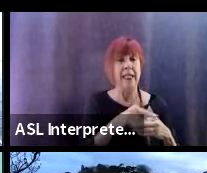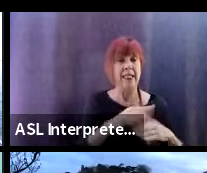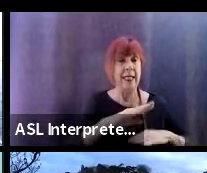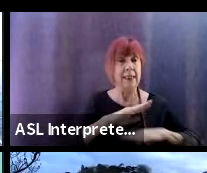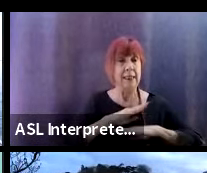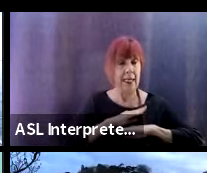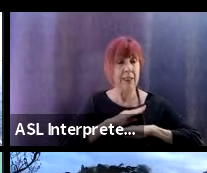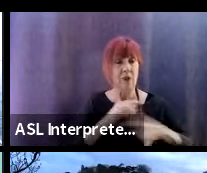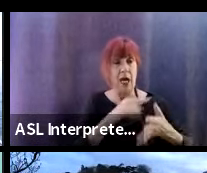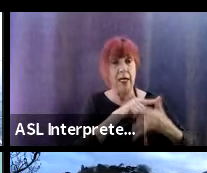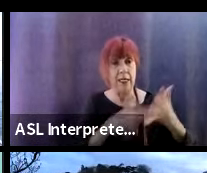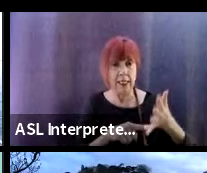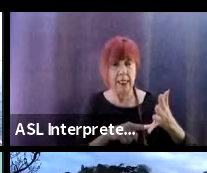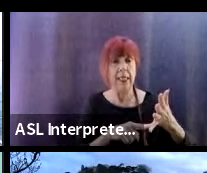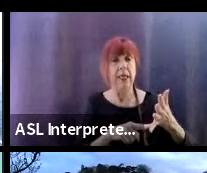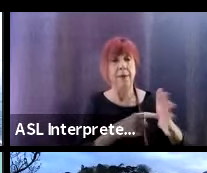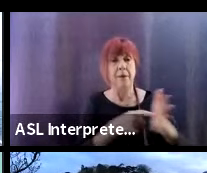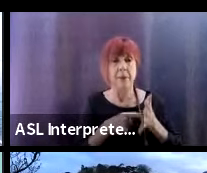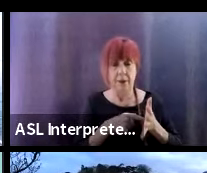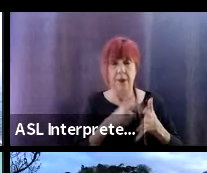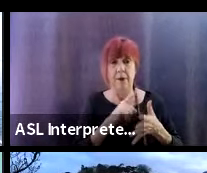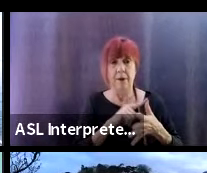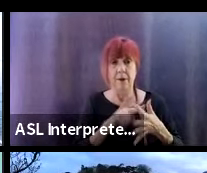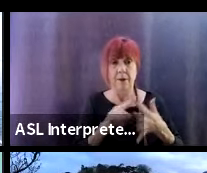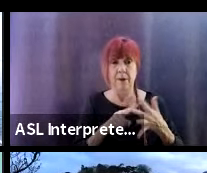or subpoints.